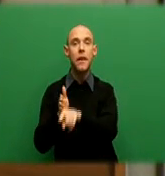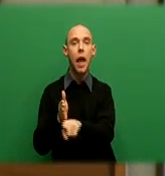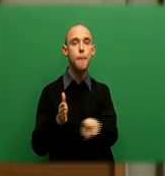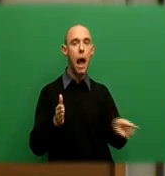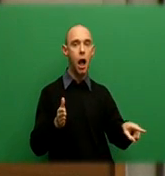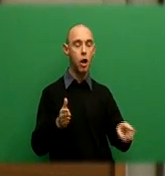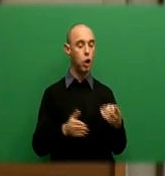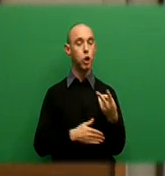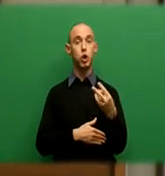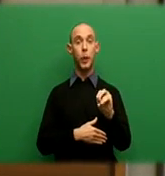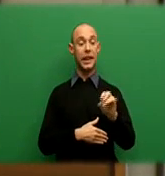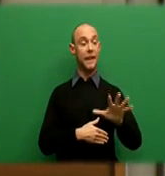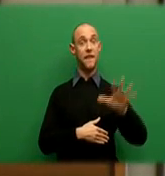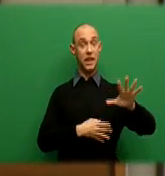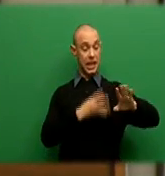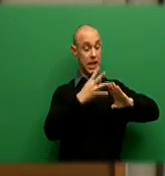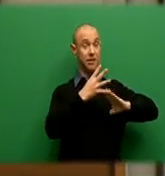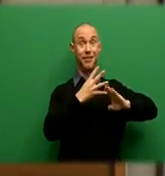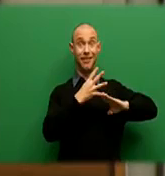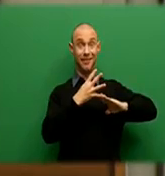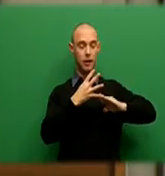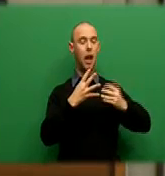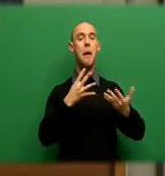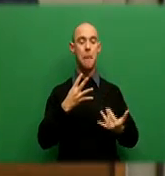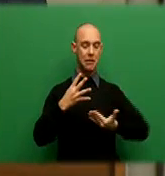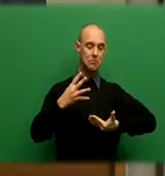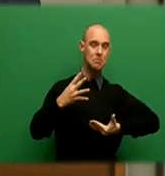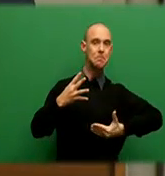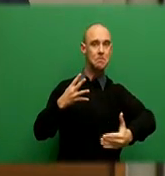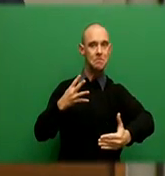remains low at an annual growth rate of 1.4%.